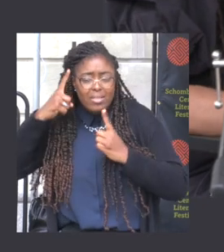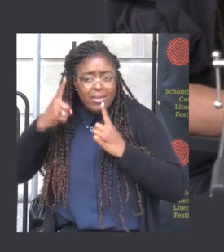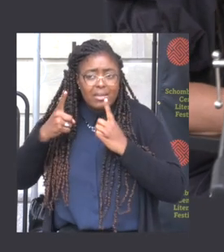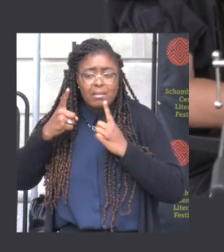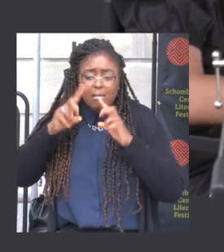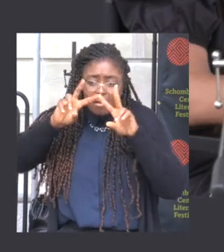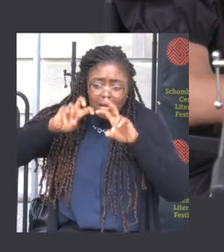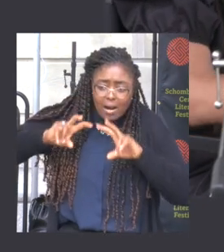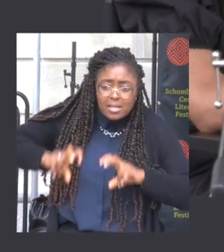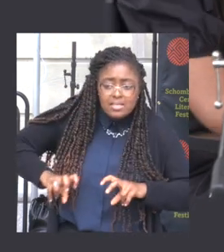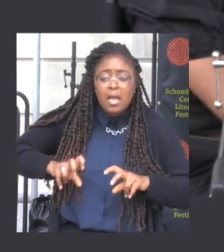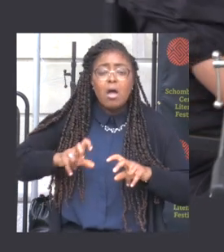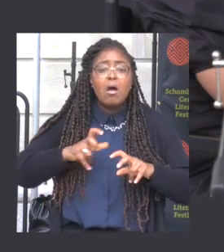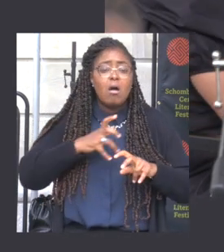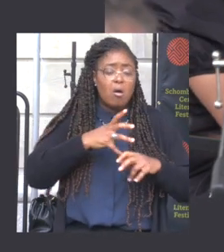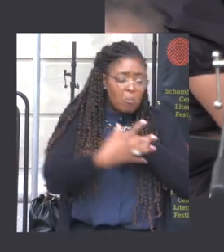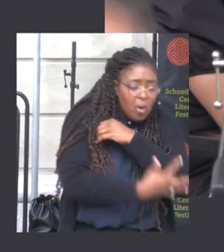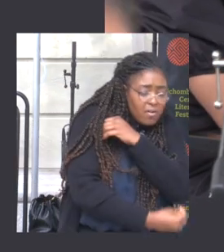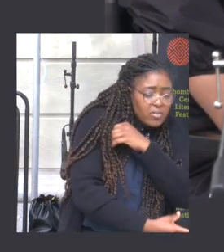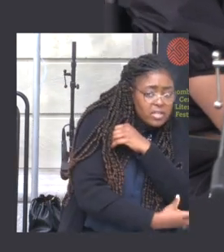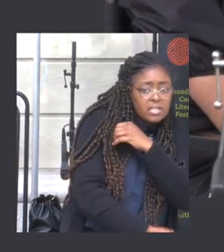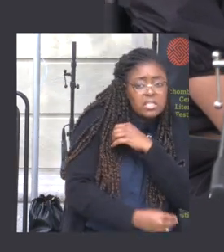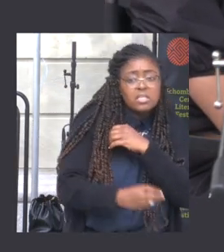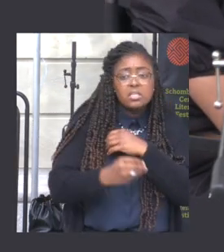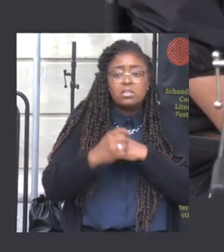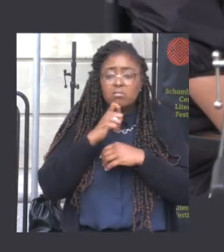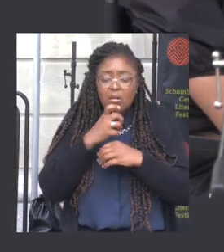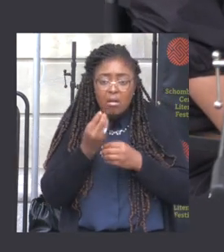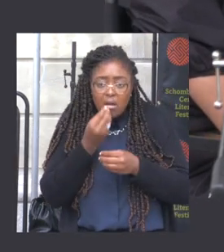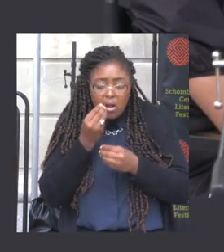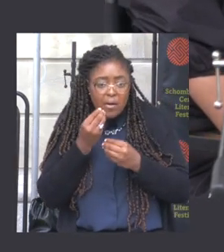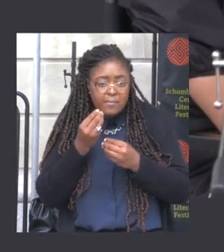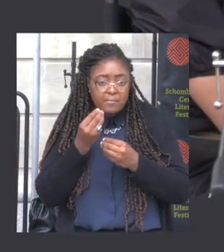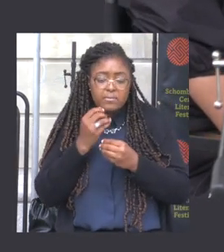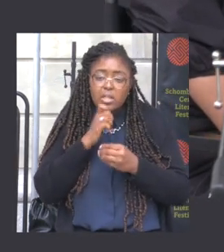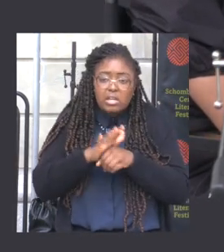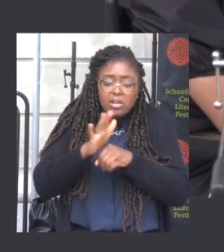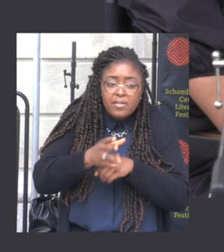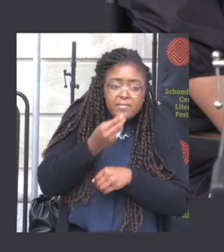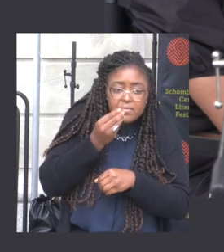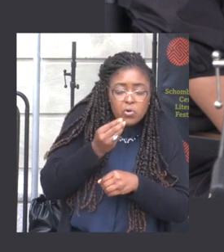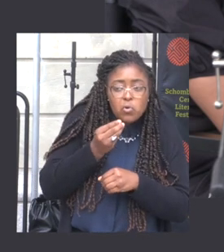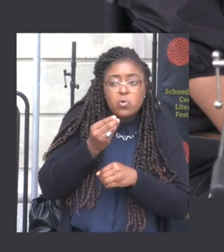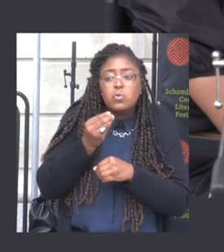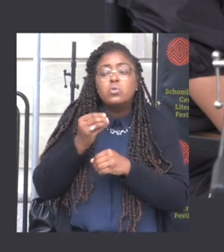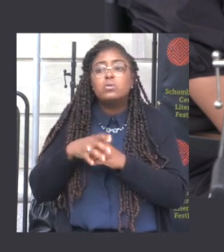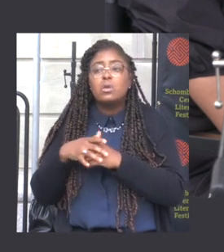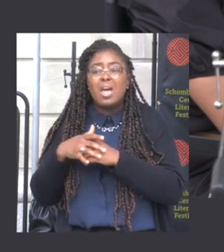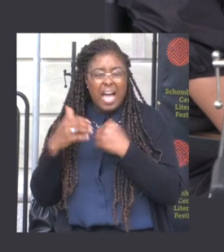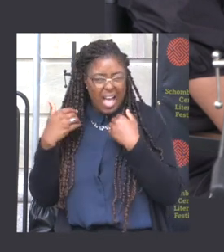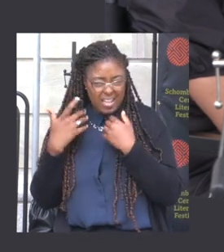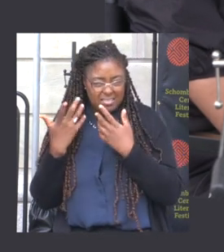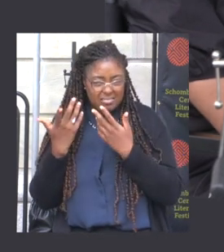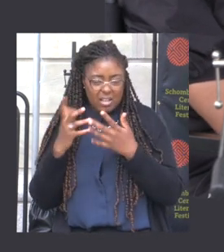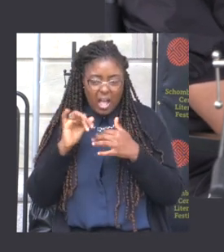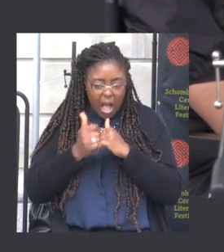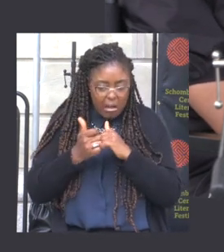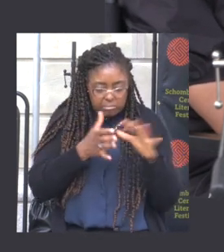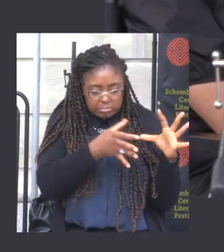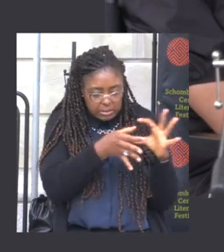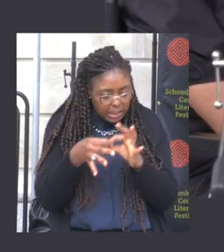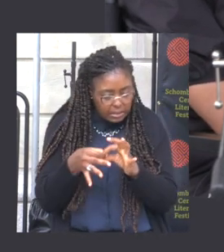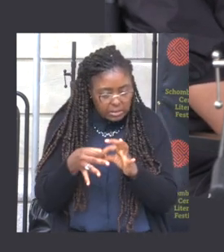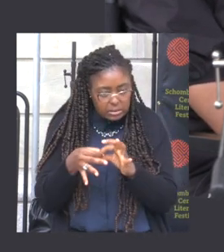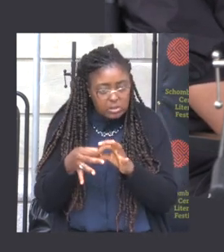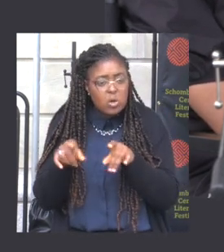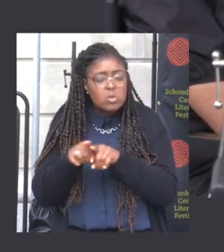poverty, malnutrition, and institutional racism. They had grocery giveaways where they were giving away thousands of pounds of groceries to